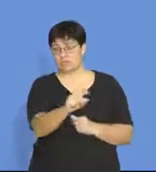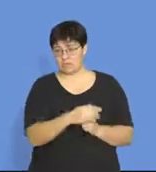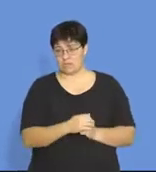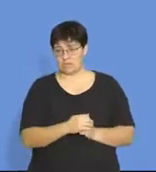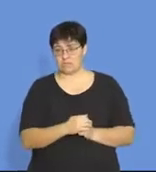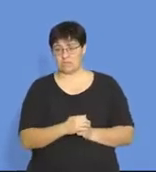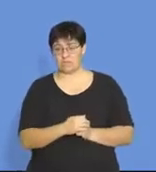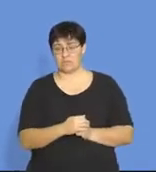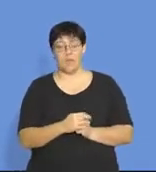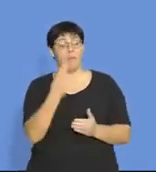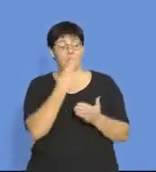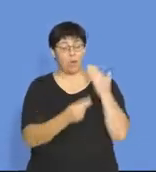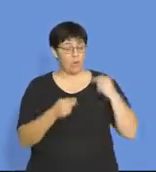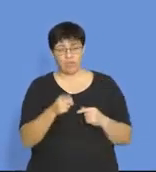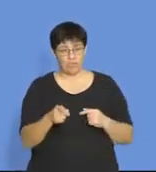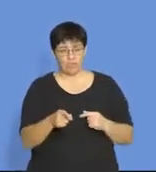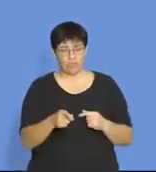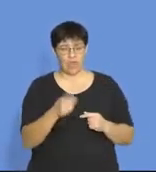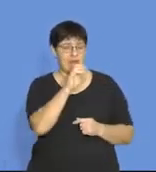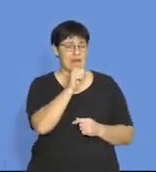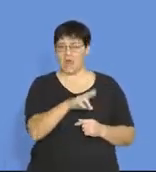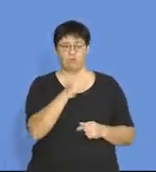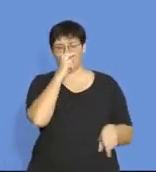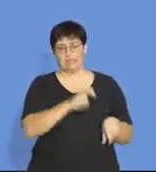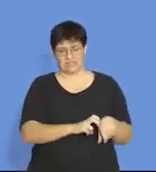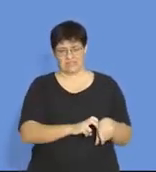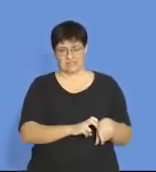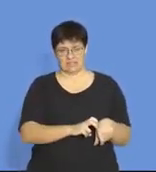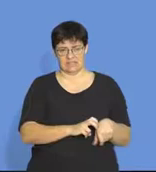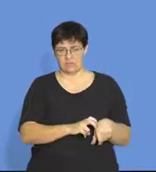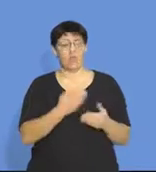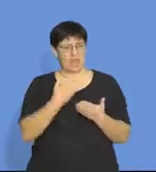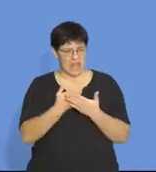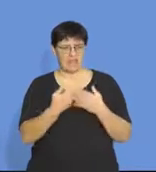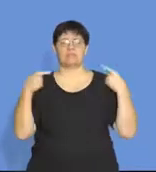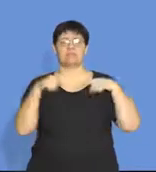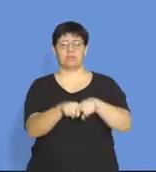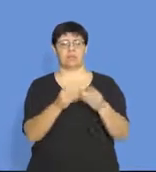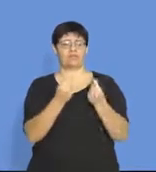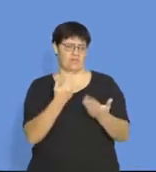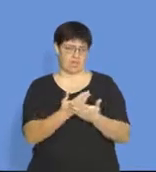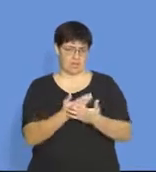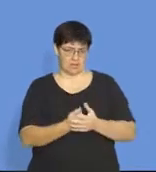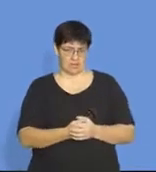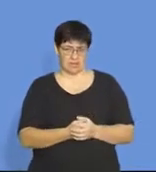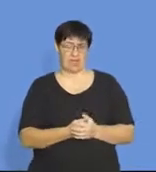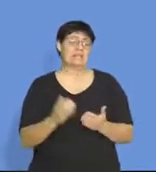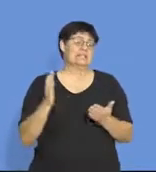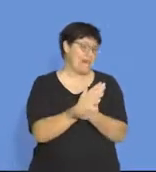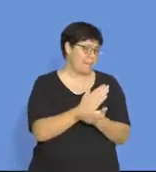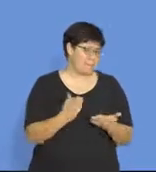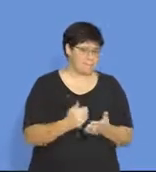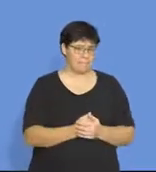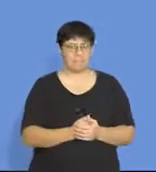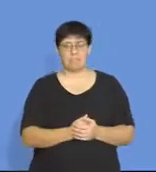do is equations do not both need to be linear in order for us to solve simultaneously.